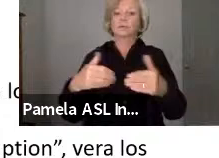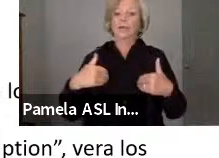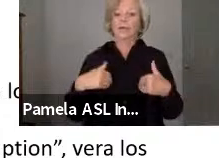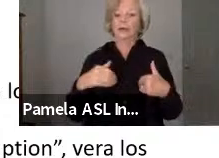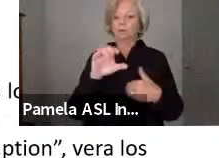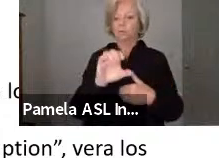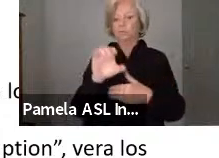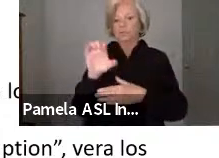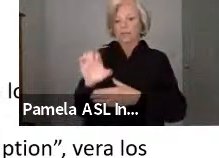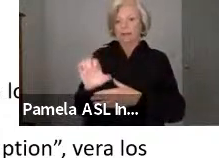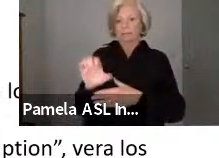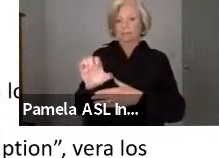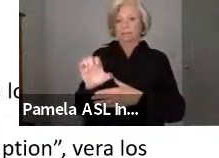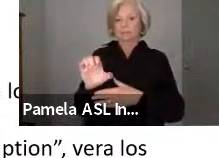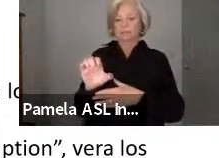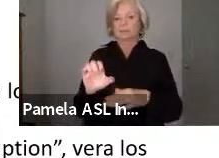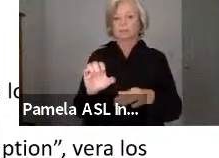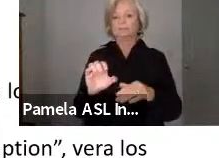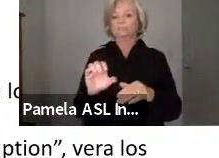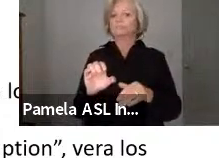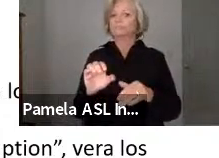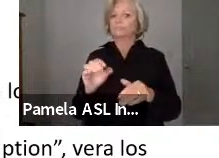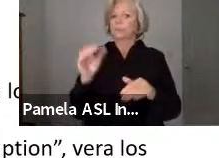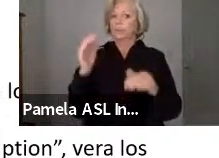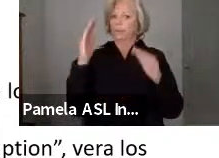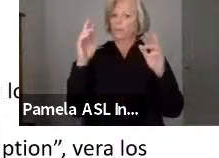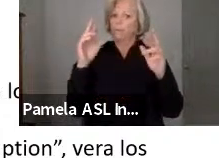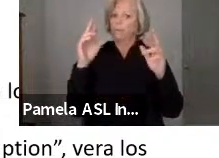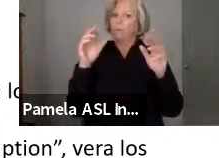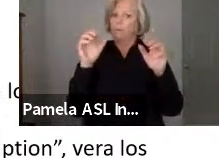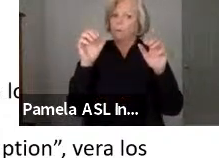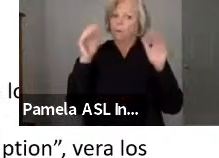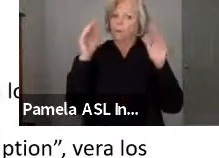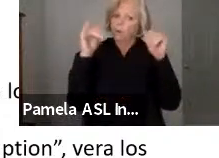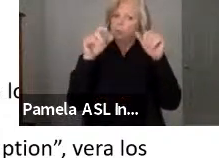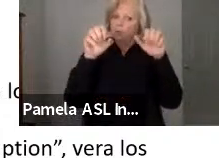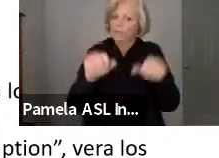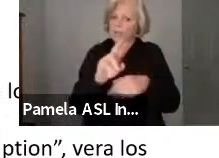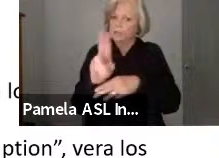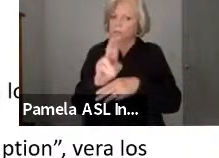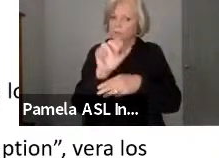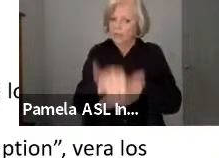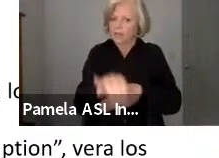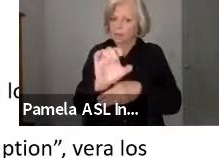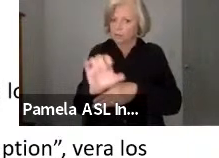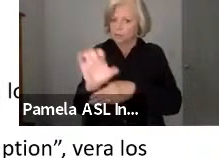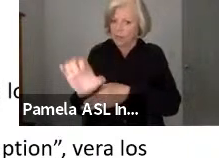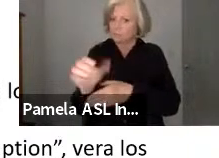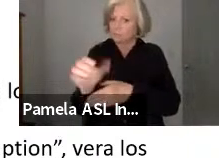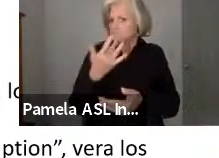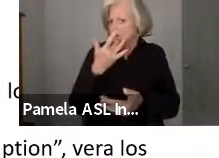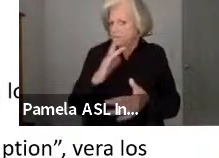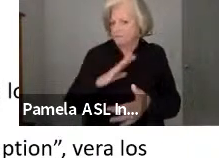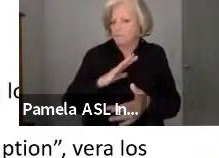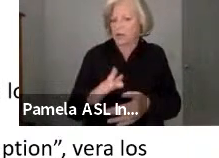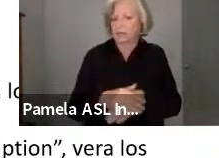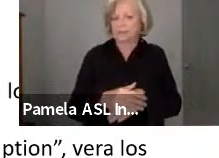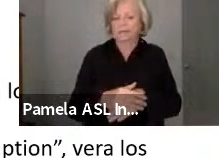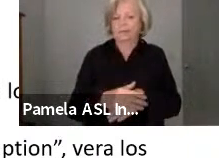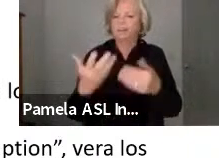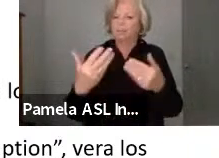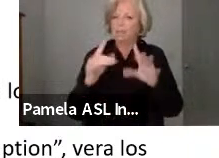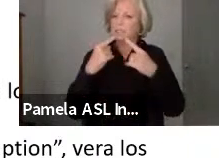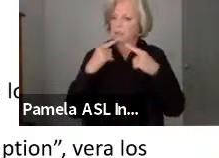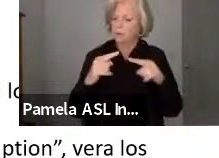I hope that you will enable that if you want to use it. And I believe those are my announcements. The final one